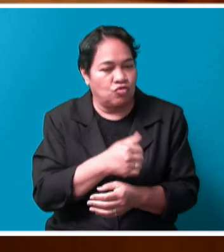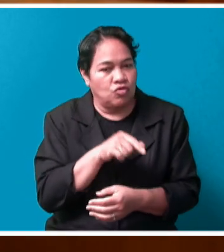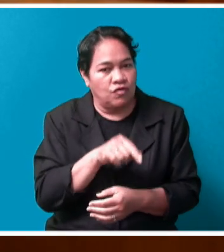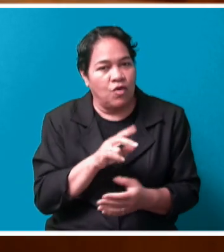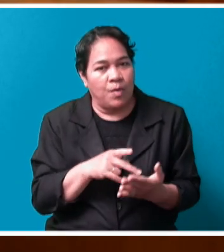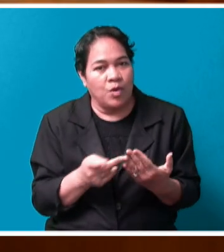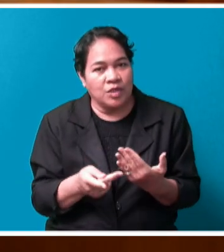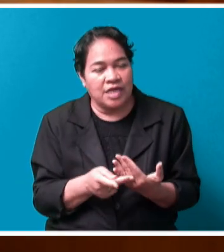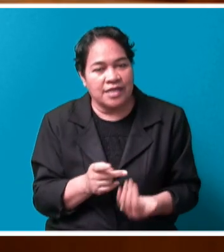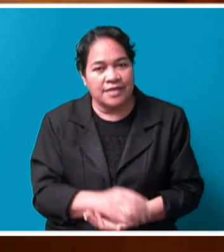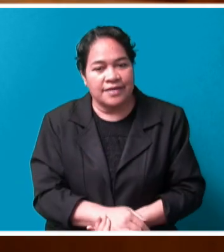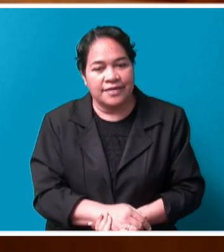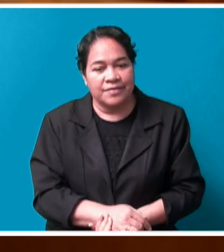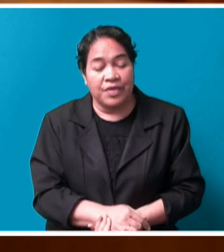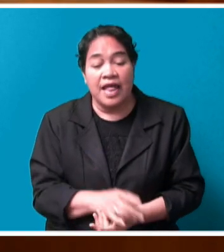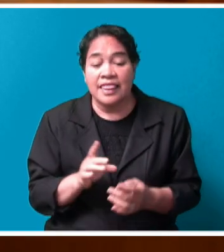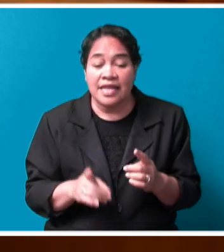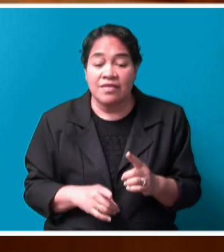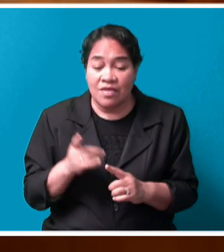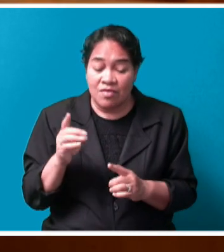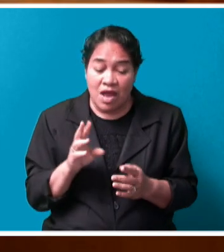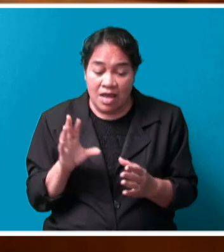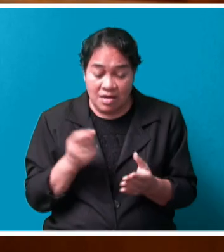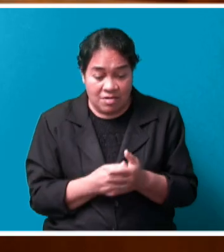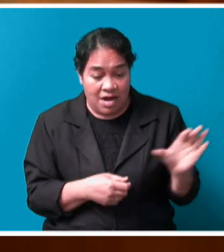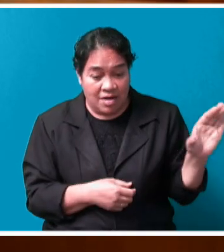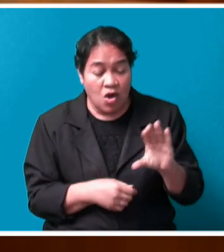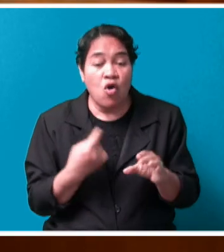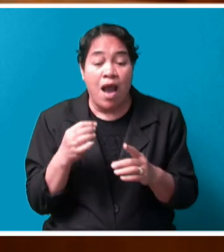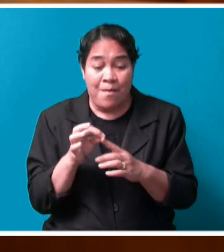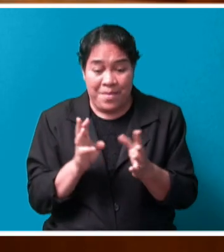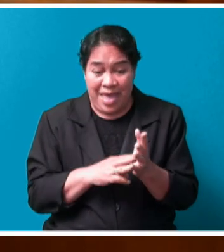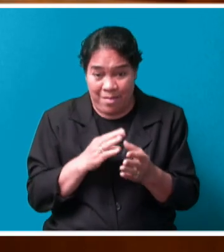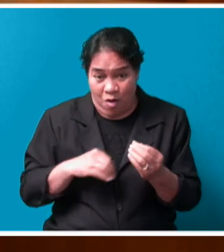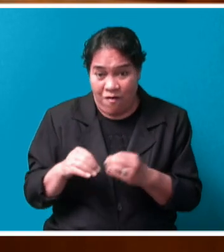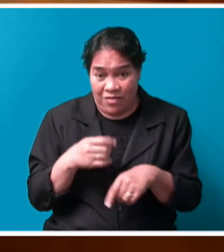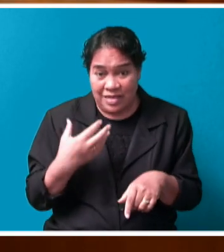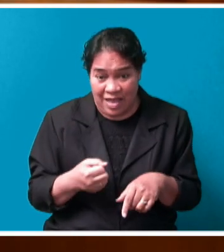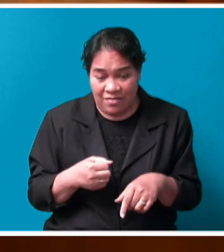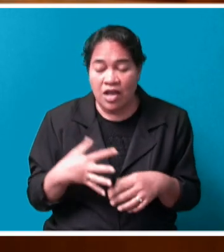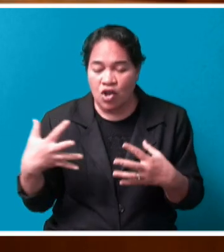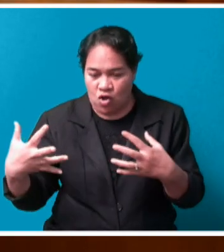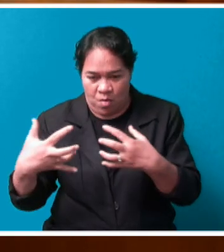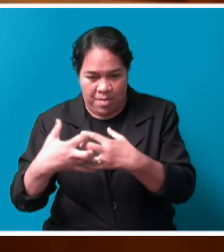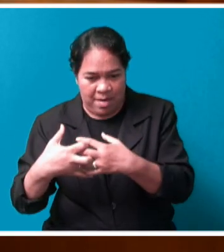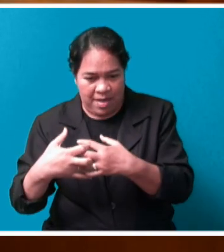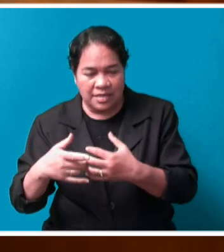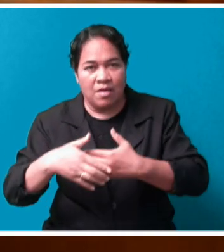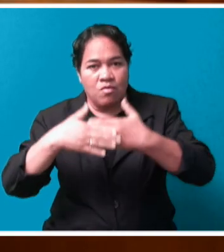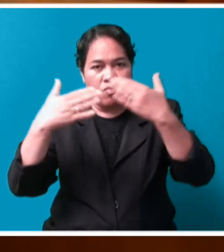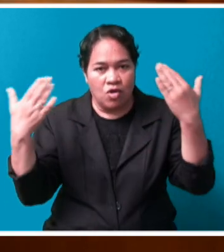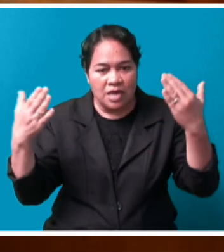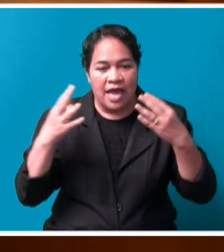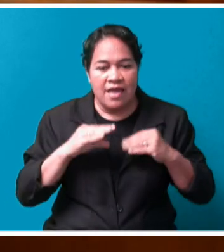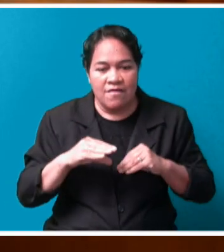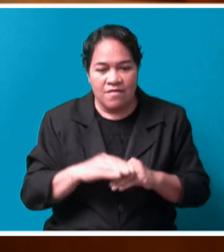Mr. Speaker, the development grant administered by the Office of the Prime Minister complement these broader investment processes